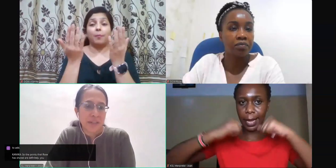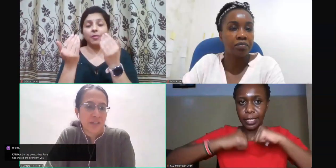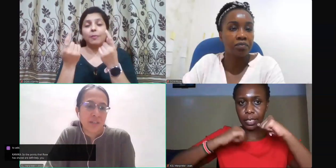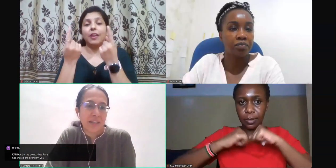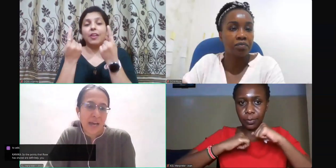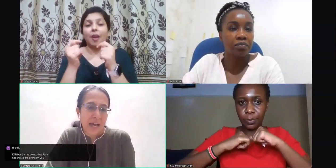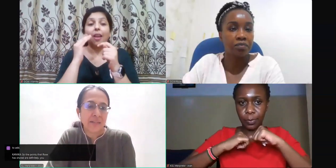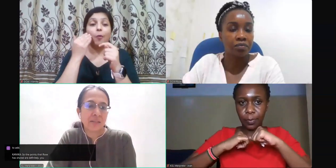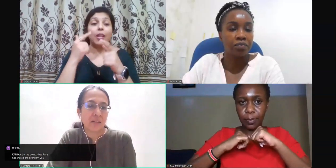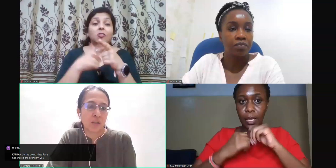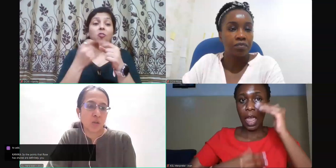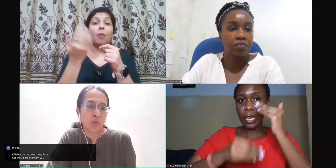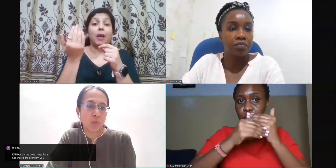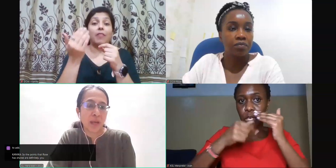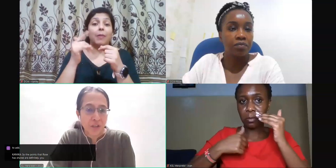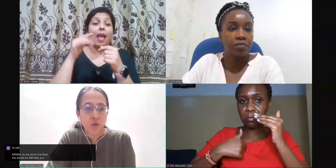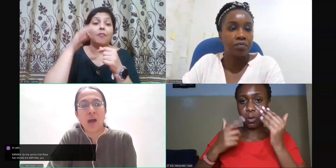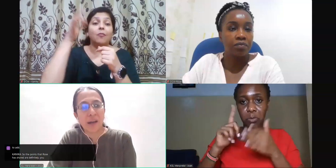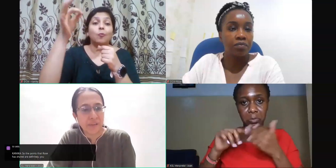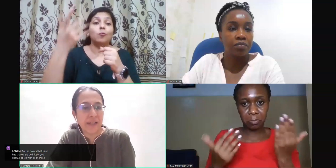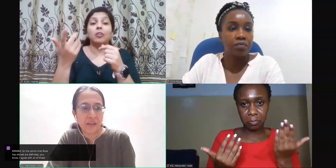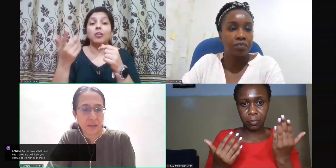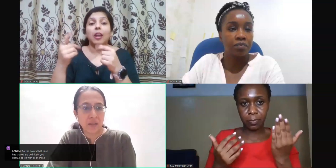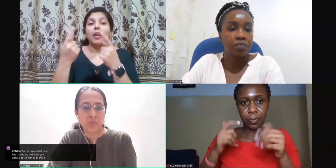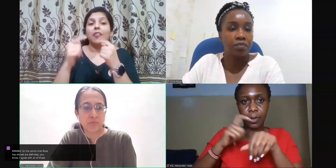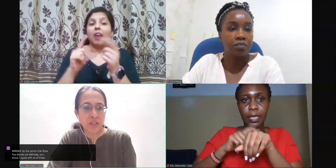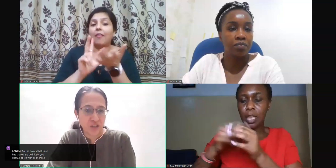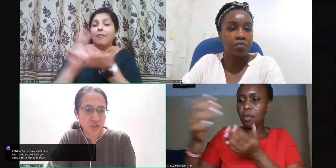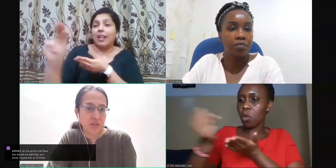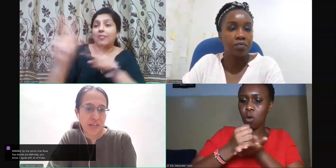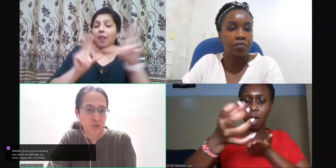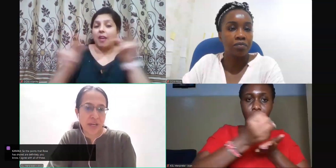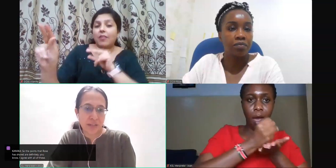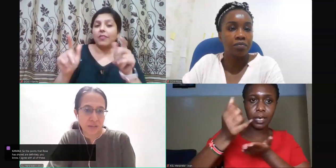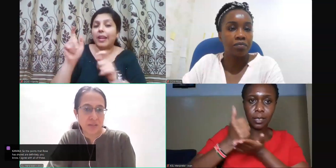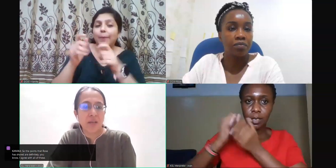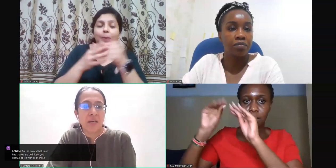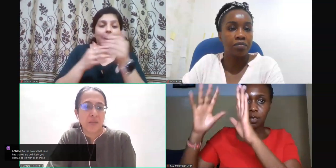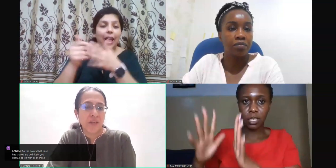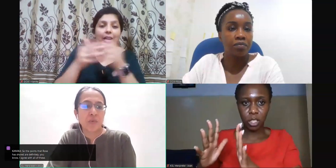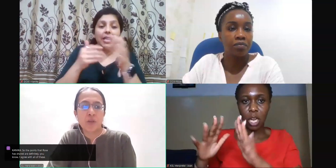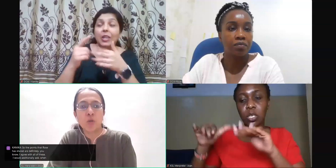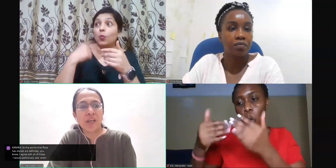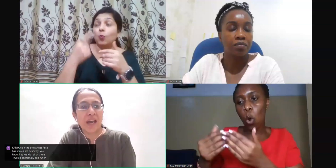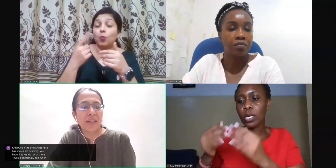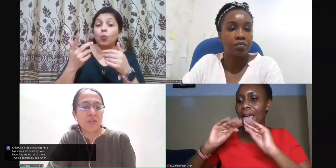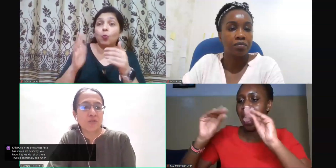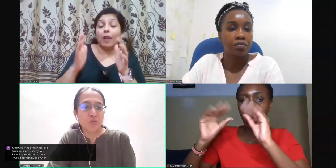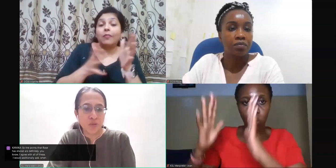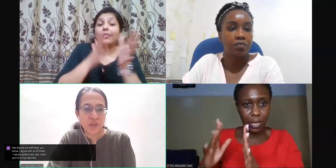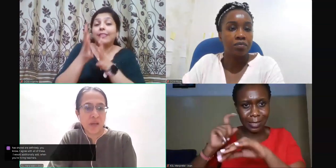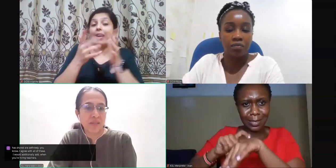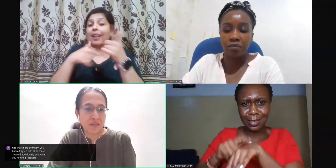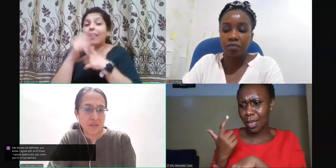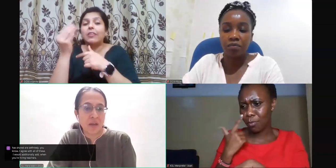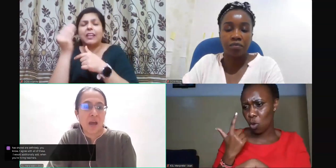would additionally add, when you're hiring teachers, educators, especially when you're looking at,